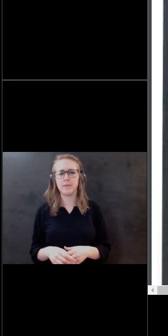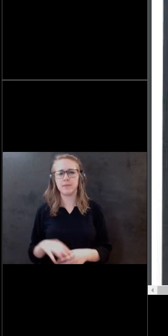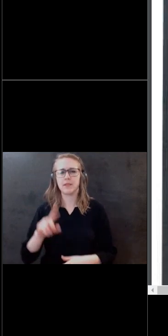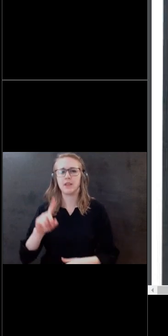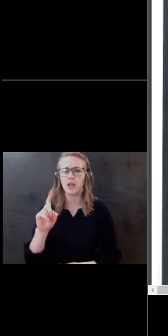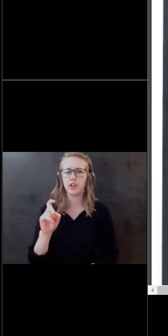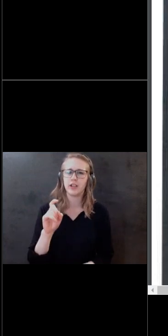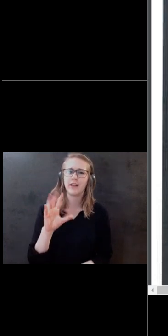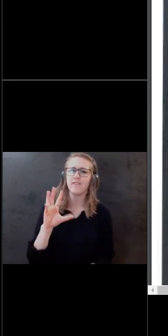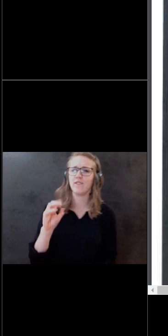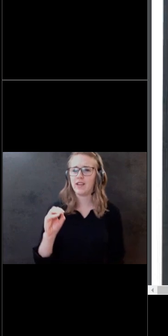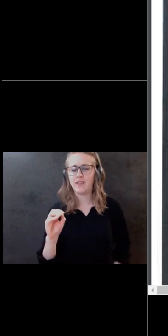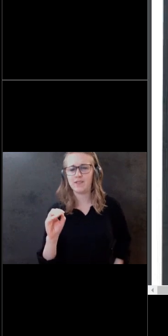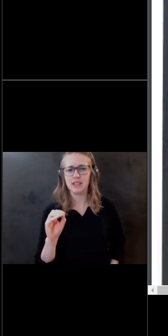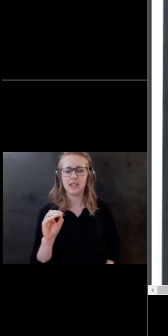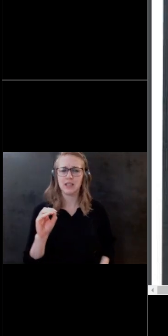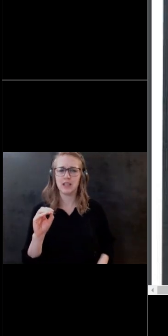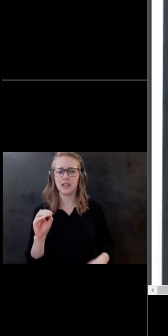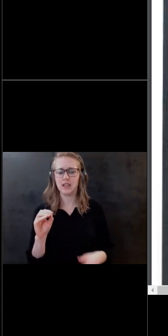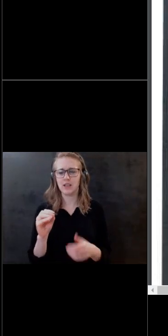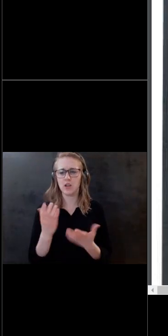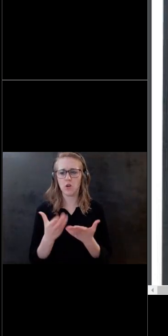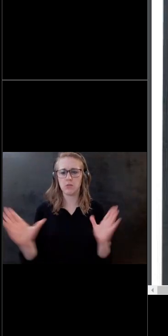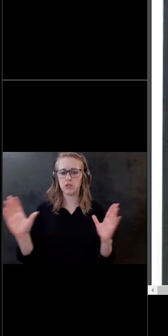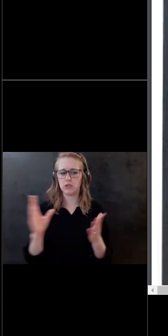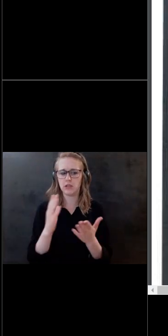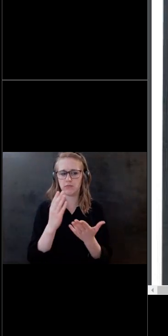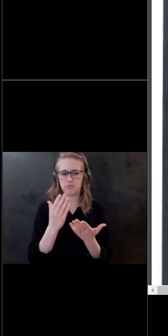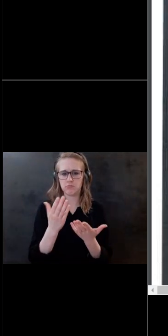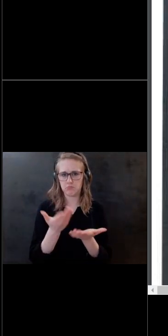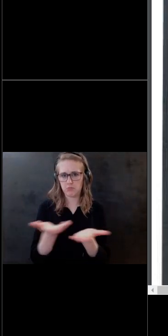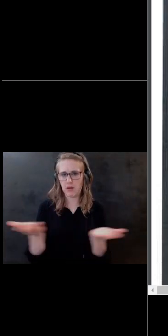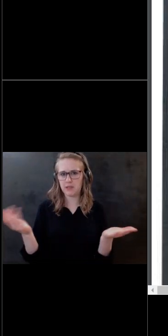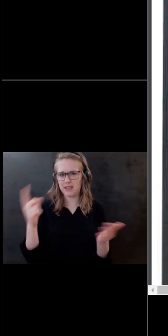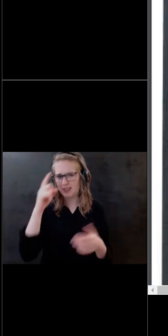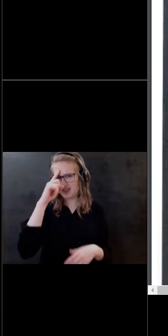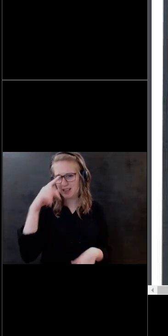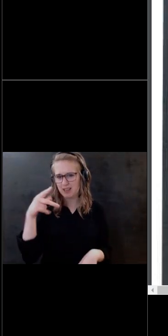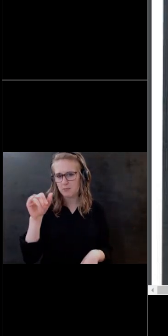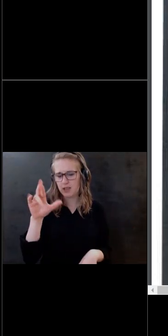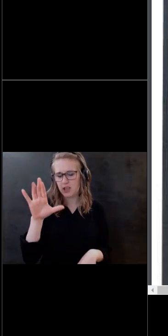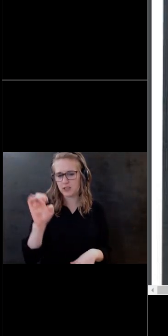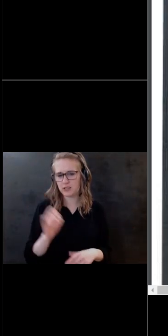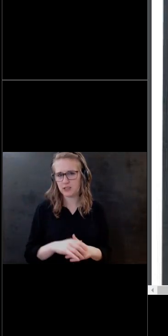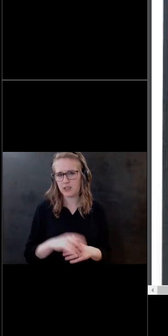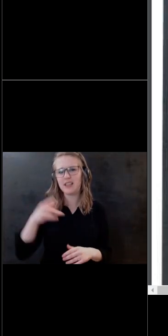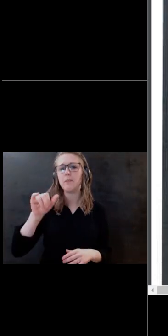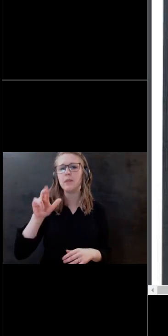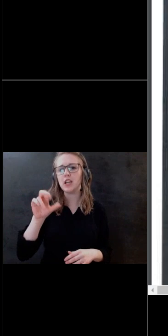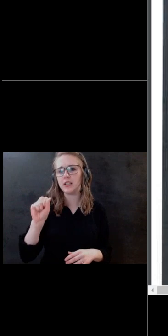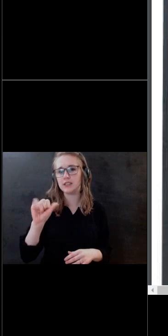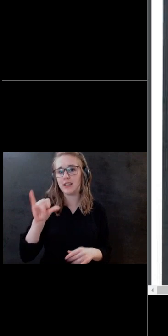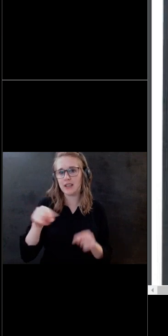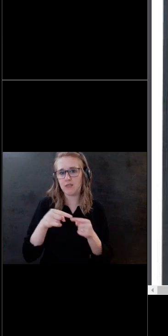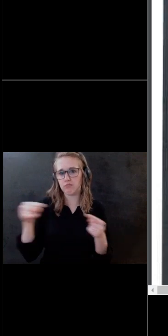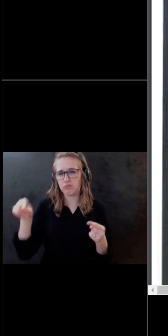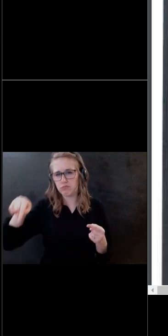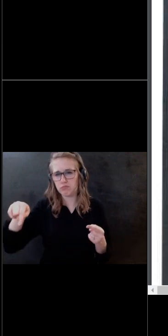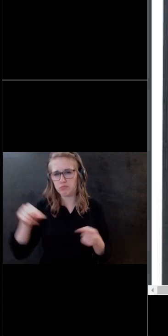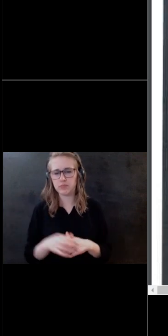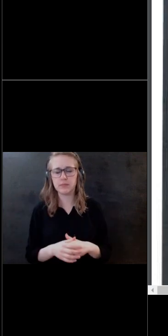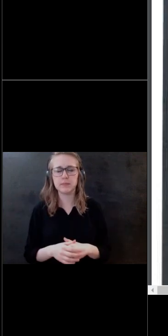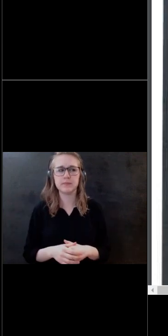150 open to the public, I believe, at the Pierce, okay, which is right across the street. We're going to